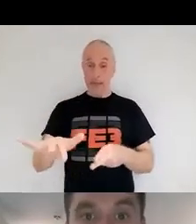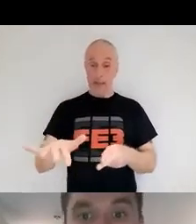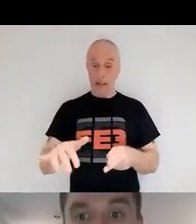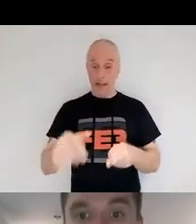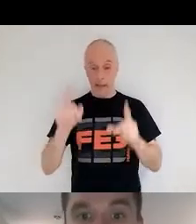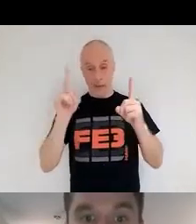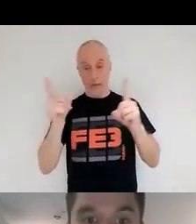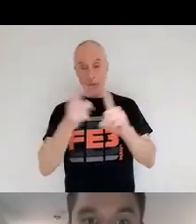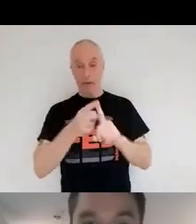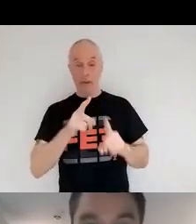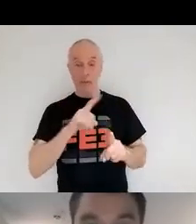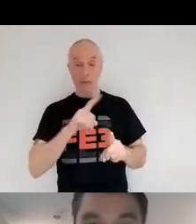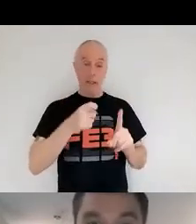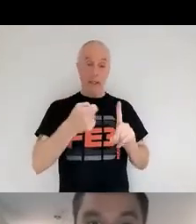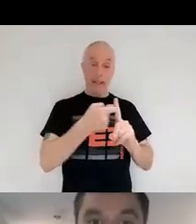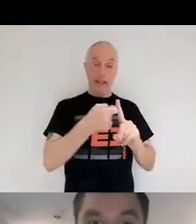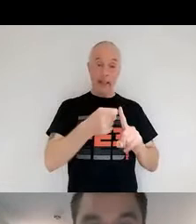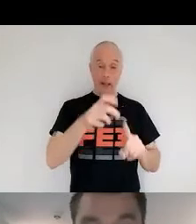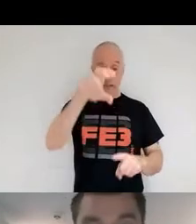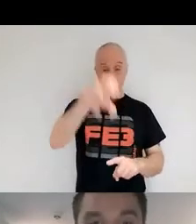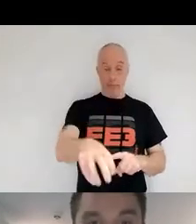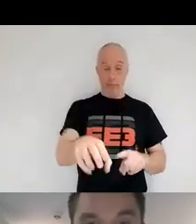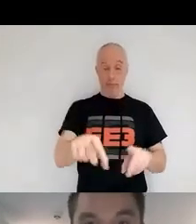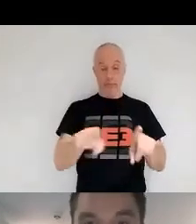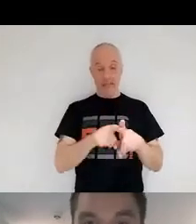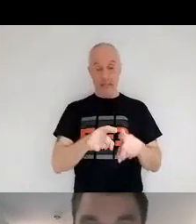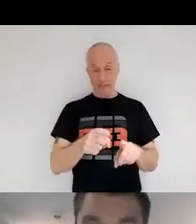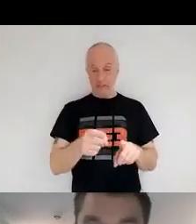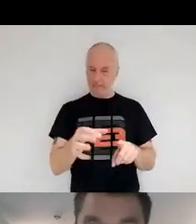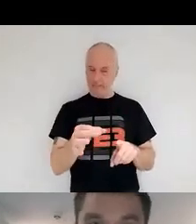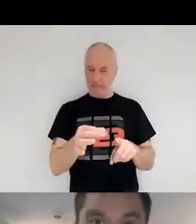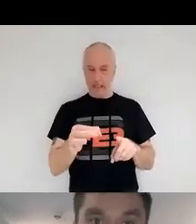town, where the university owns the gas network. They are